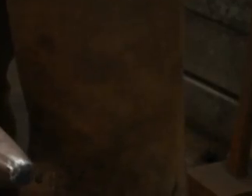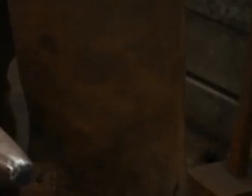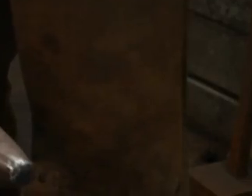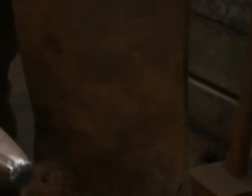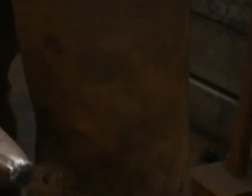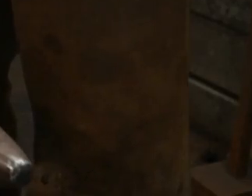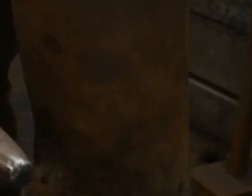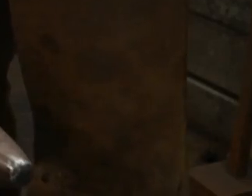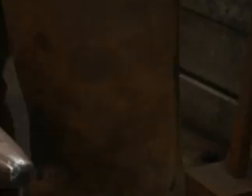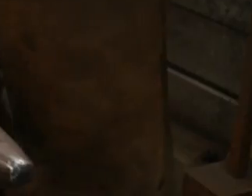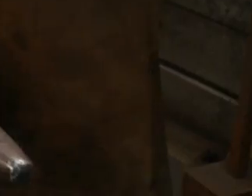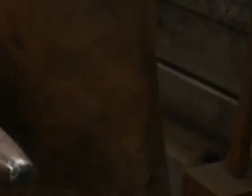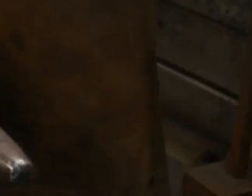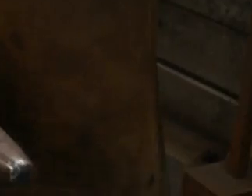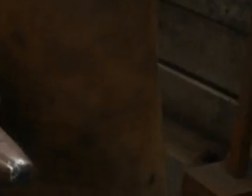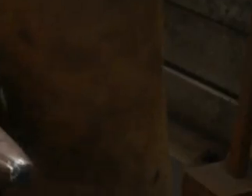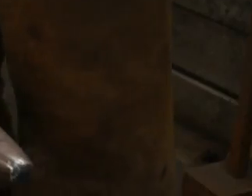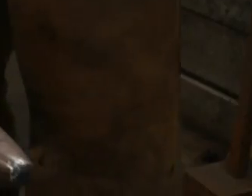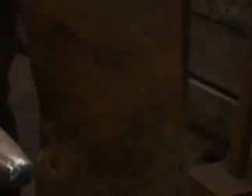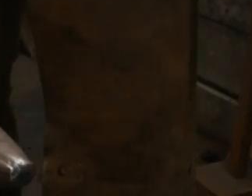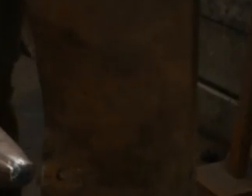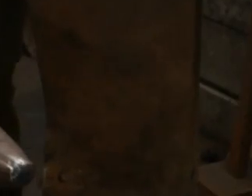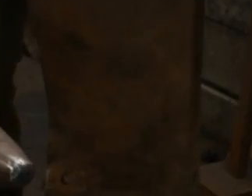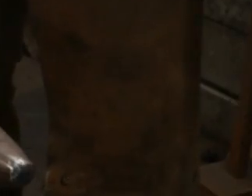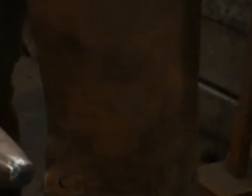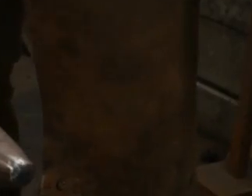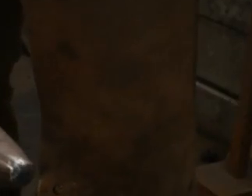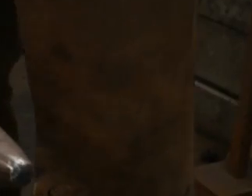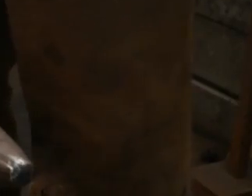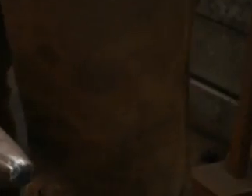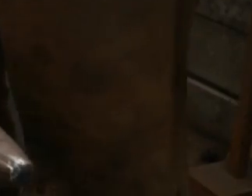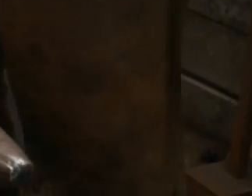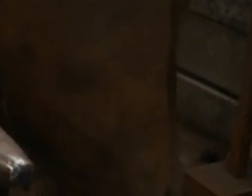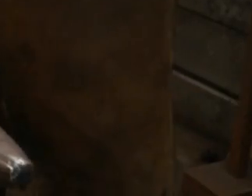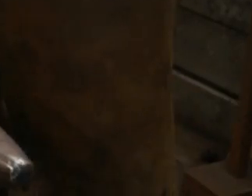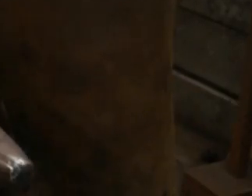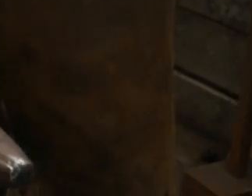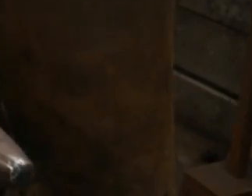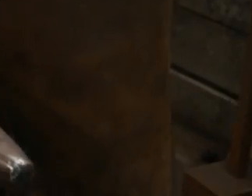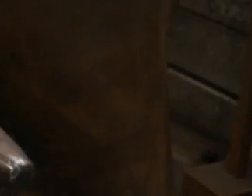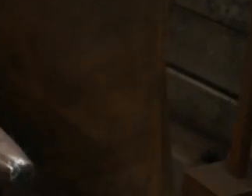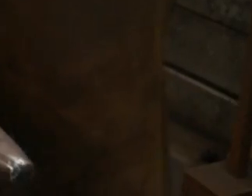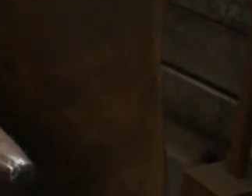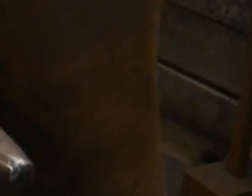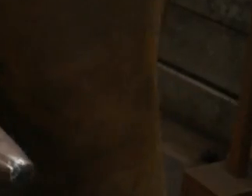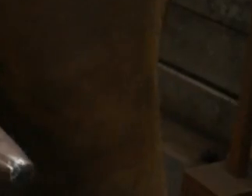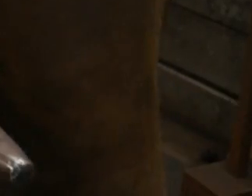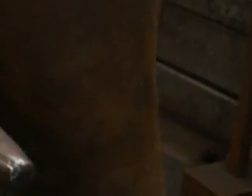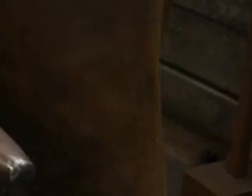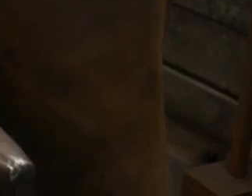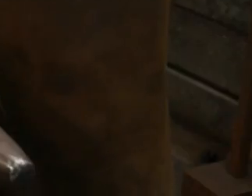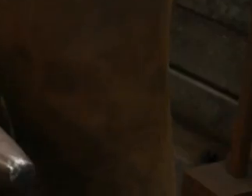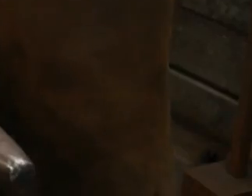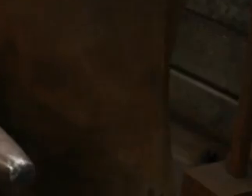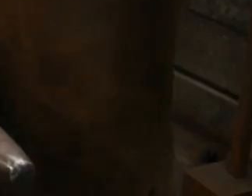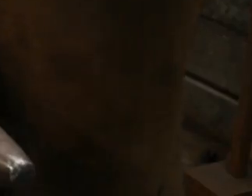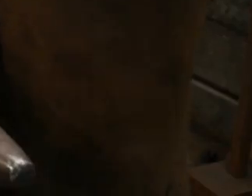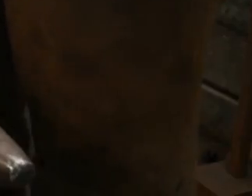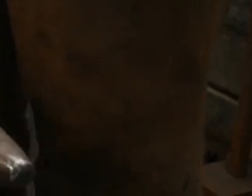by 2 inches wide. And then we forge welded that down. And now it's sitting at just right around